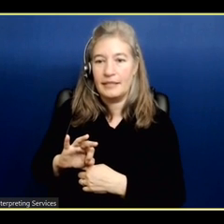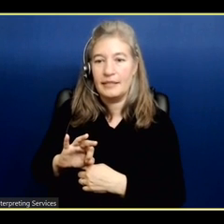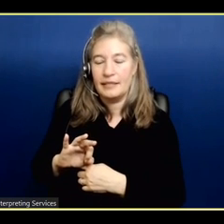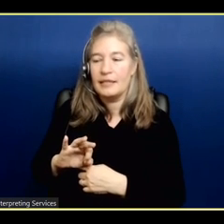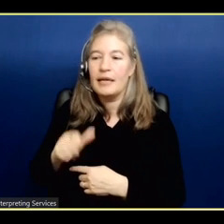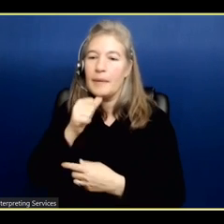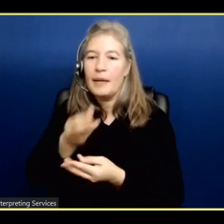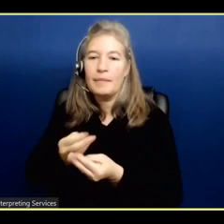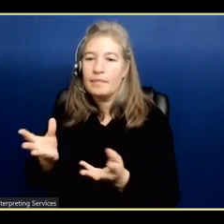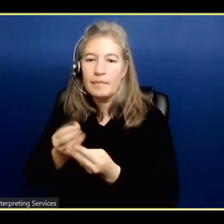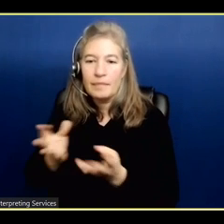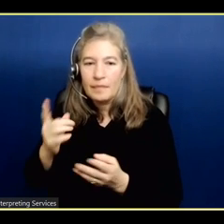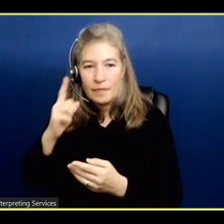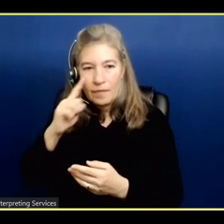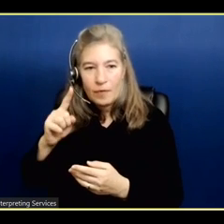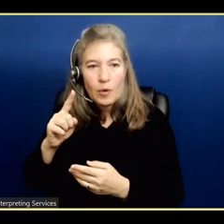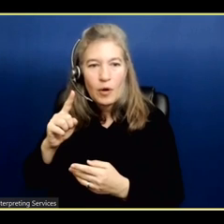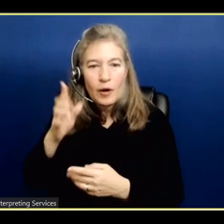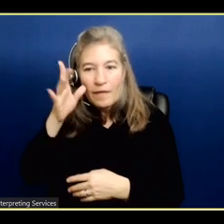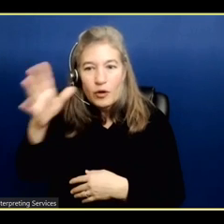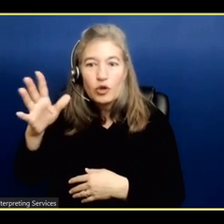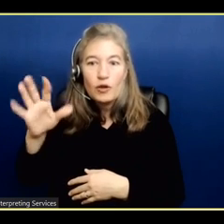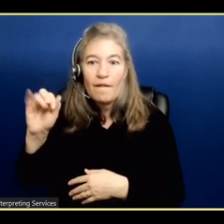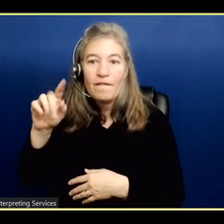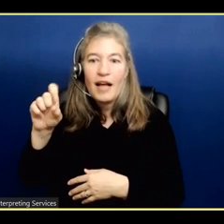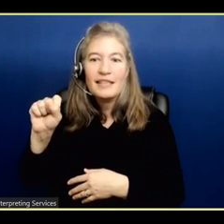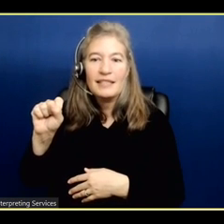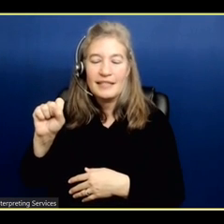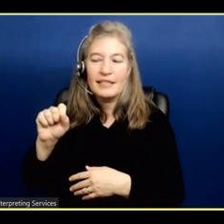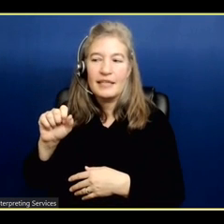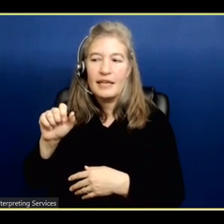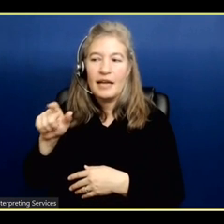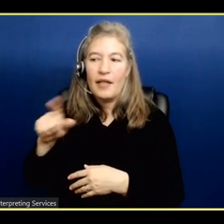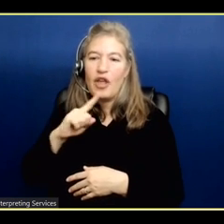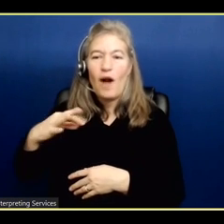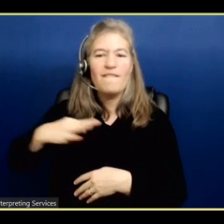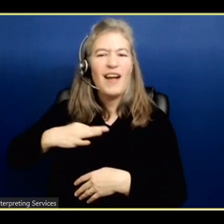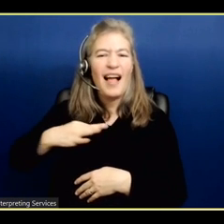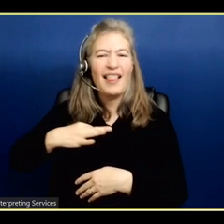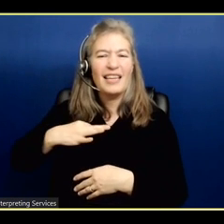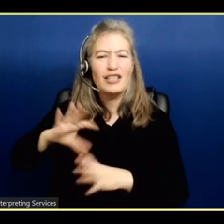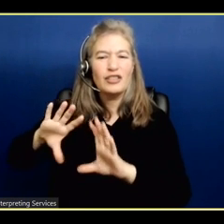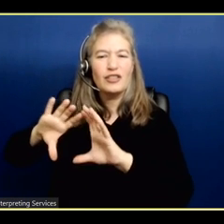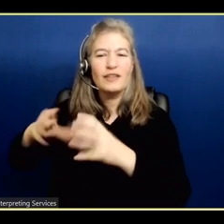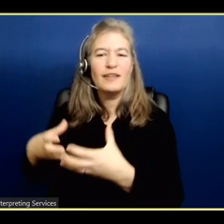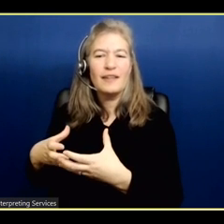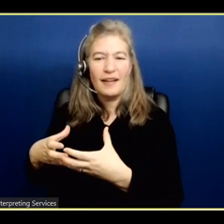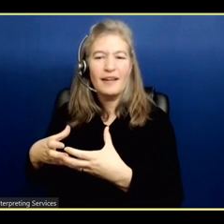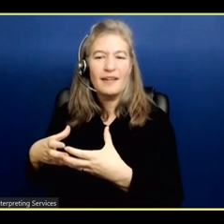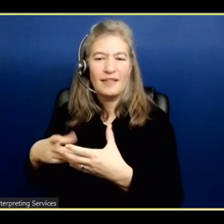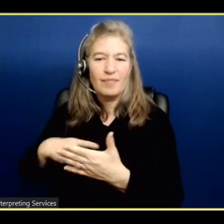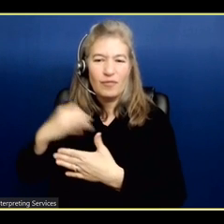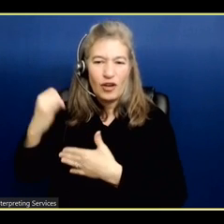year, I've been chasing grant deadlines with my clients, trying to push folks to understand